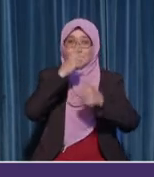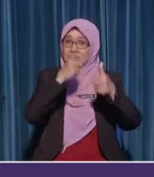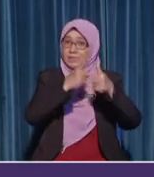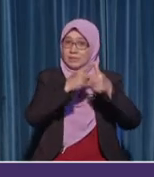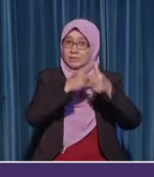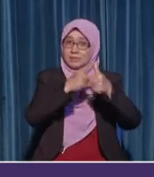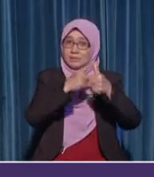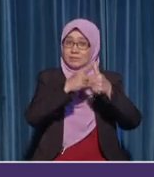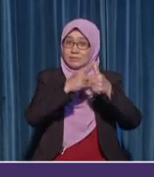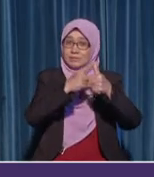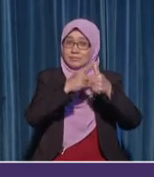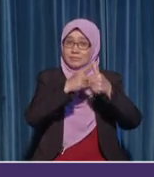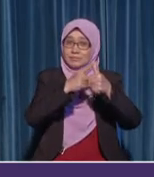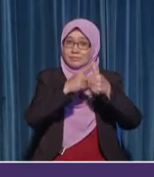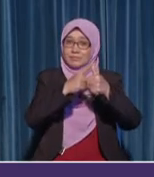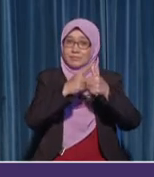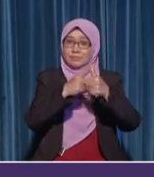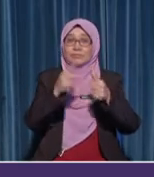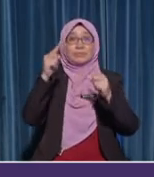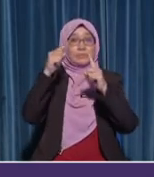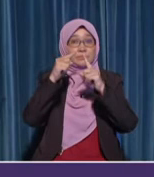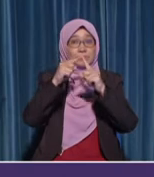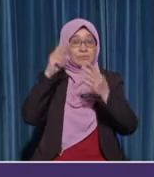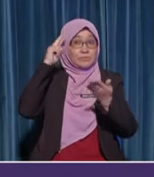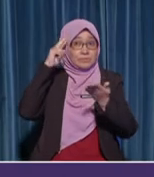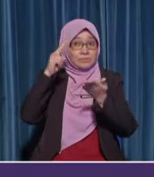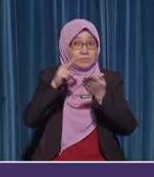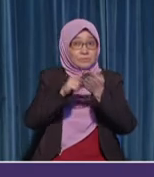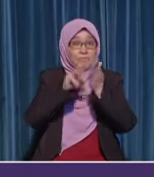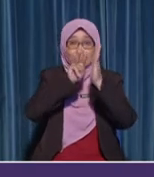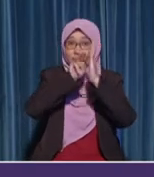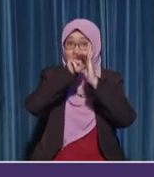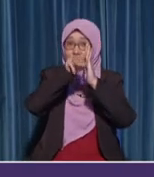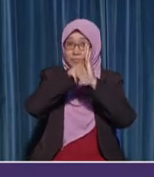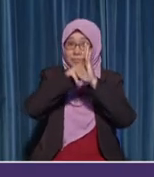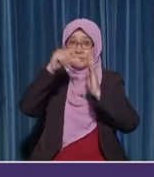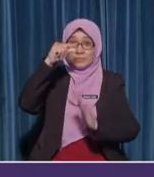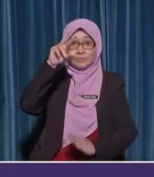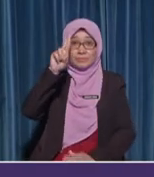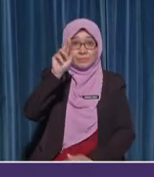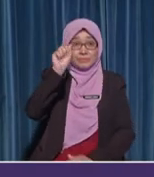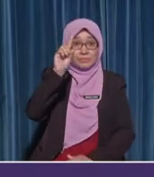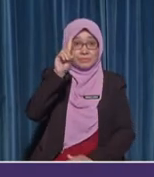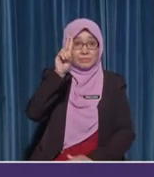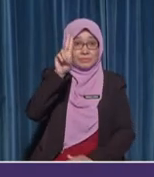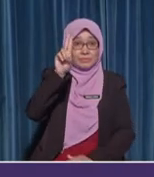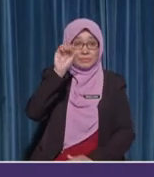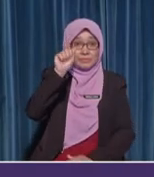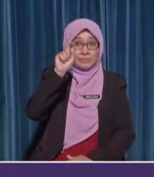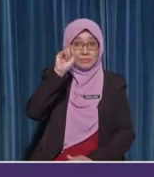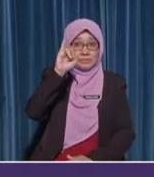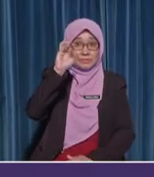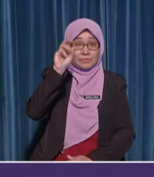we are going to recognize minute graduation on the